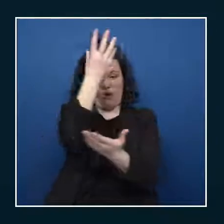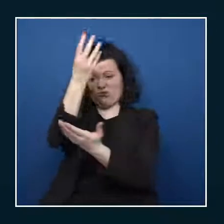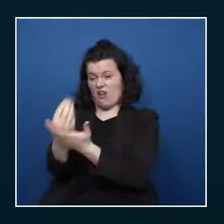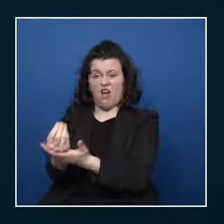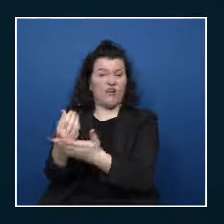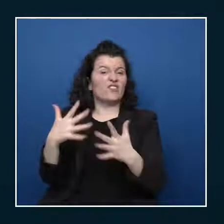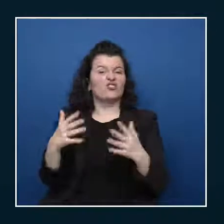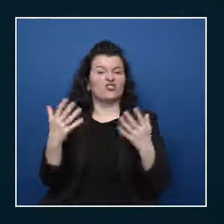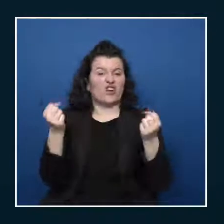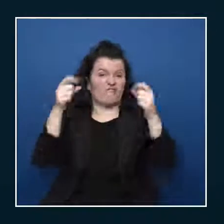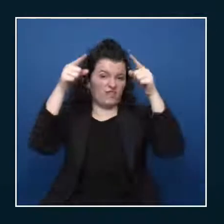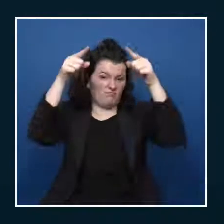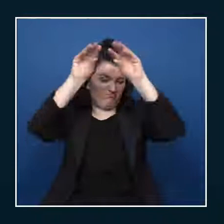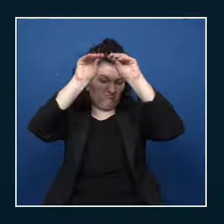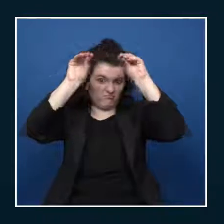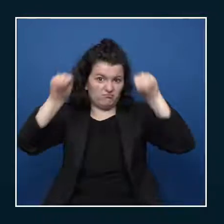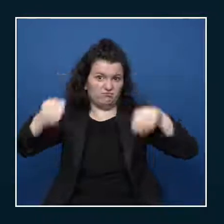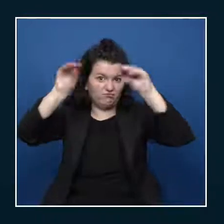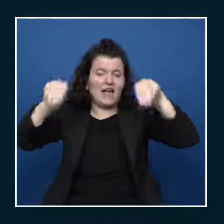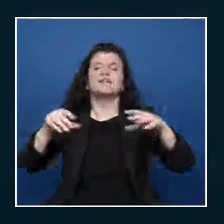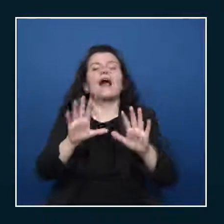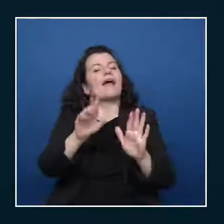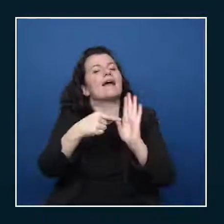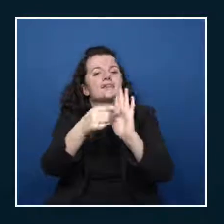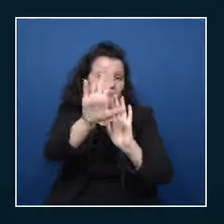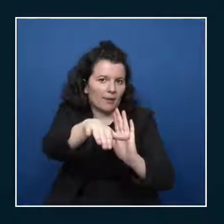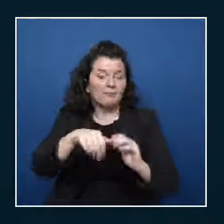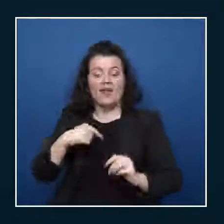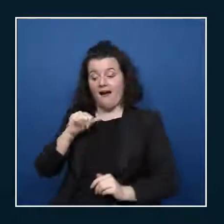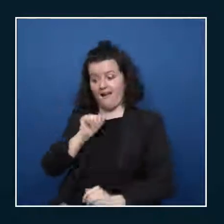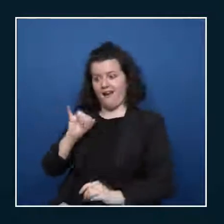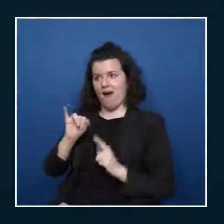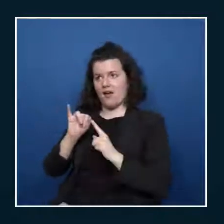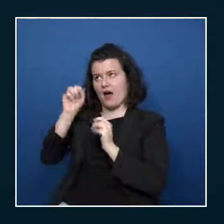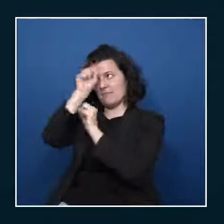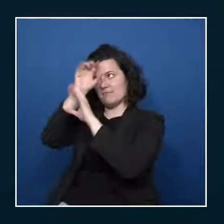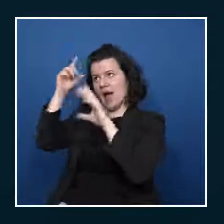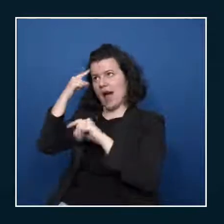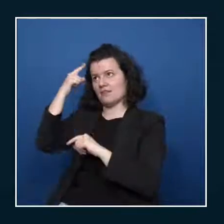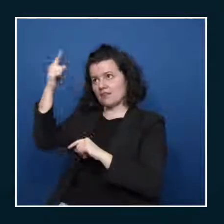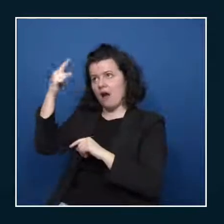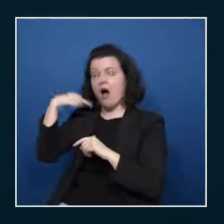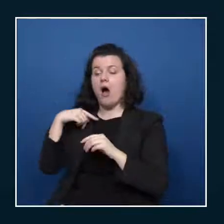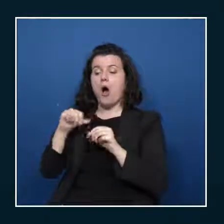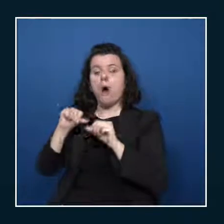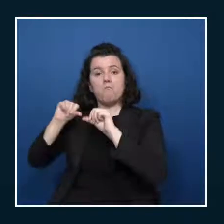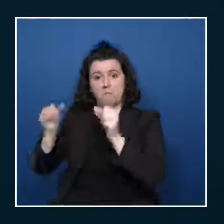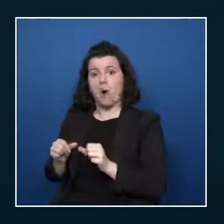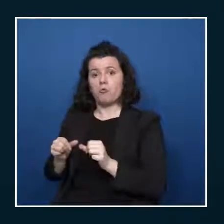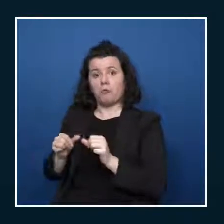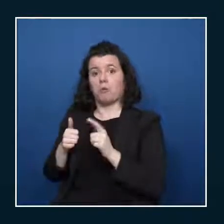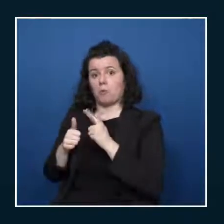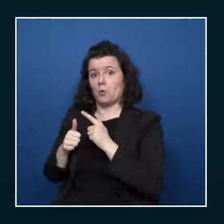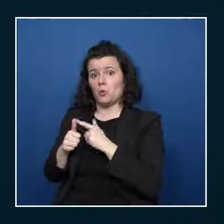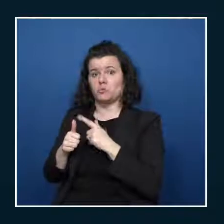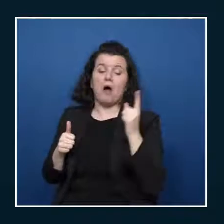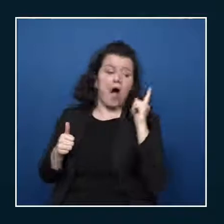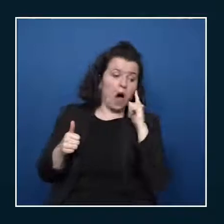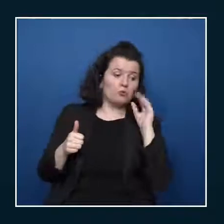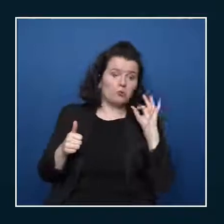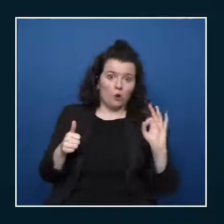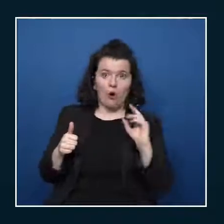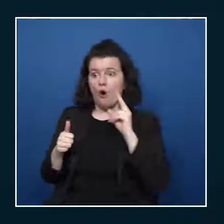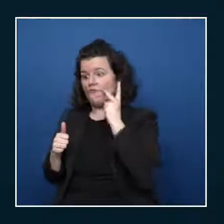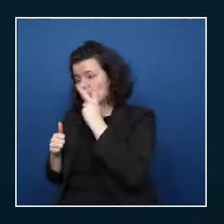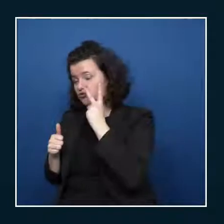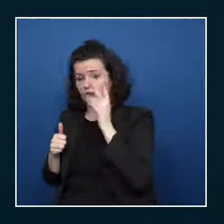where you have an idea for AI and you have some models that are pretty good, right, for audio and for vision, and you